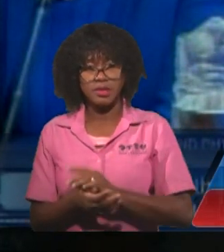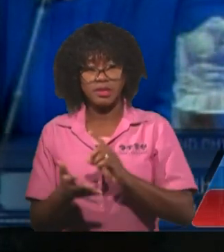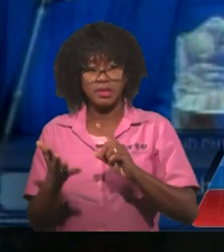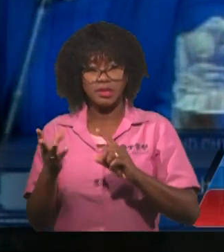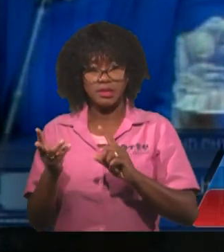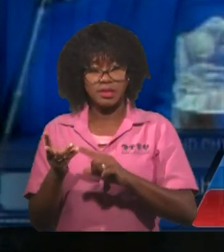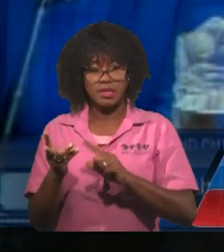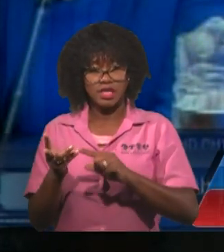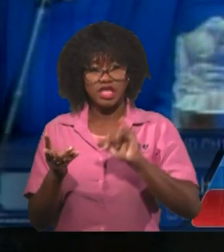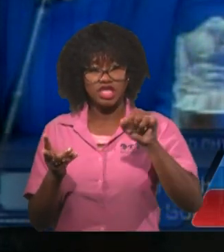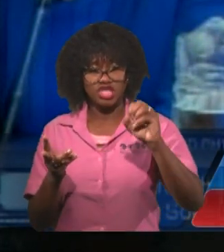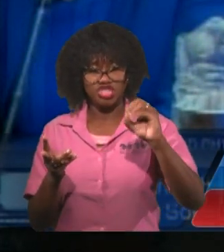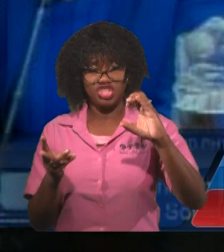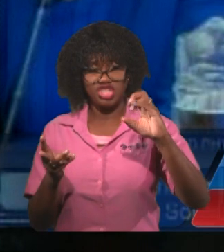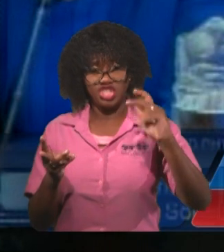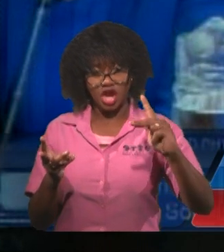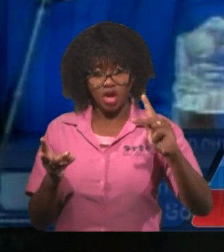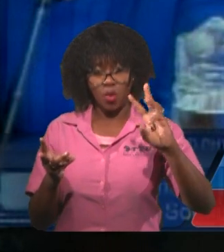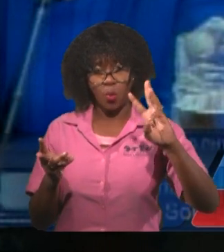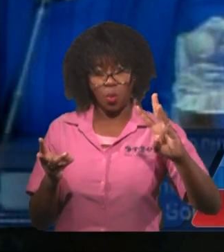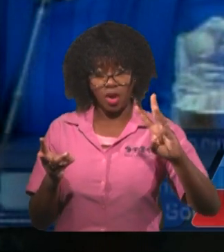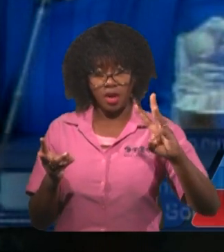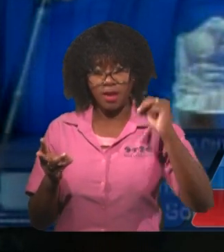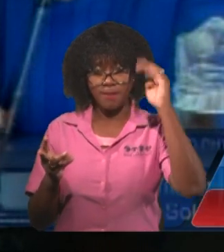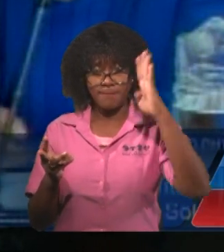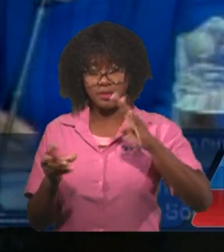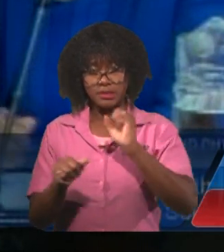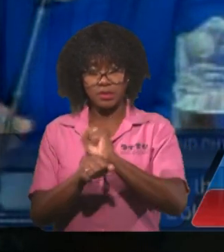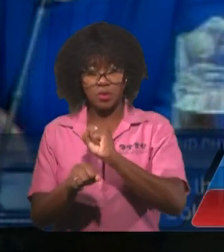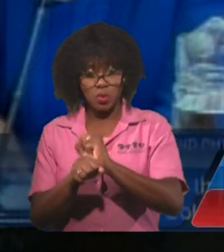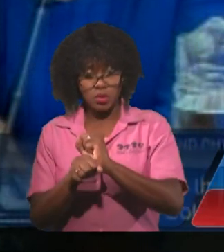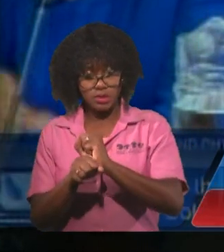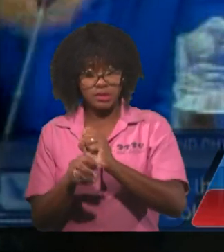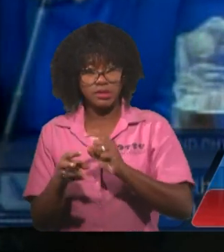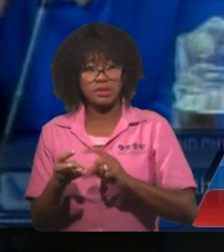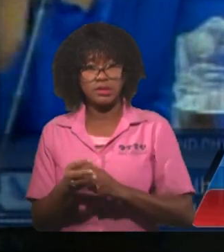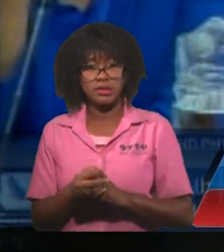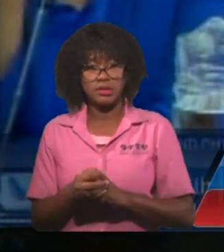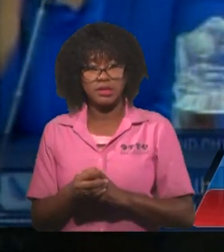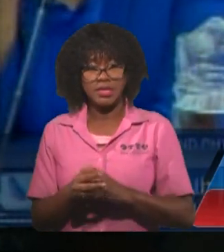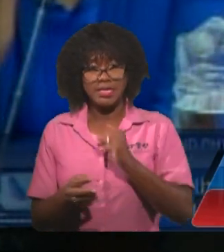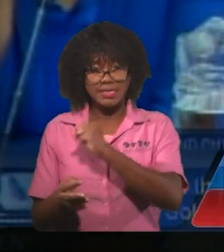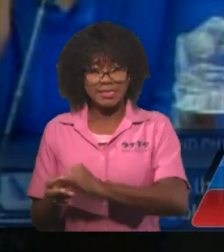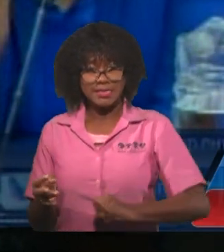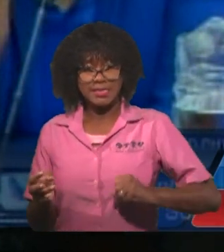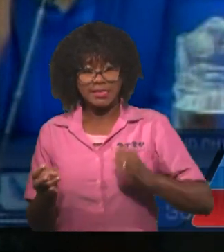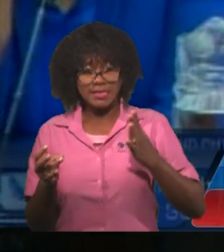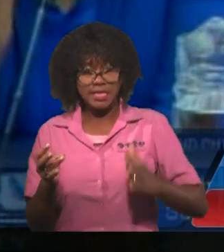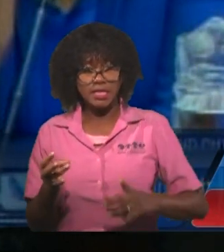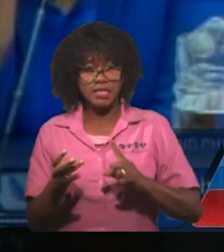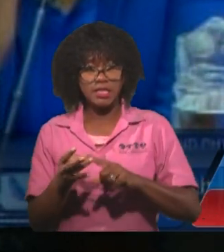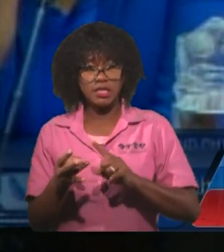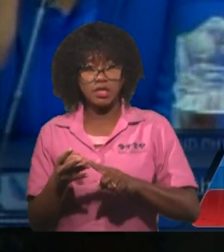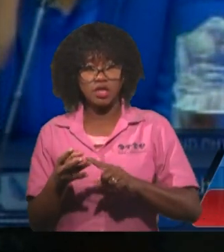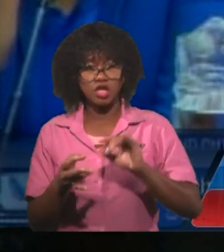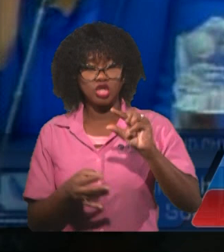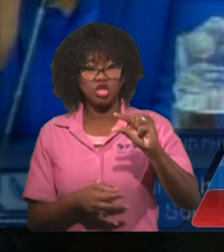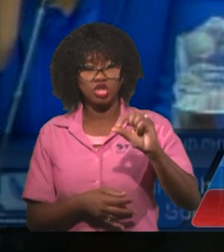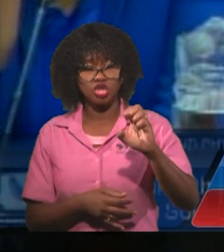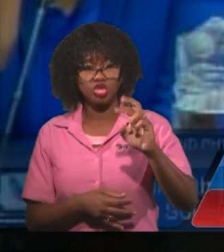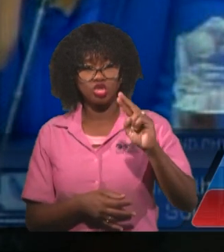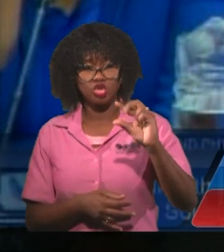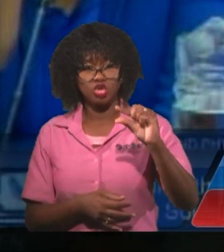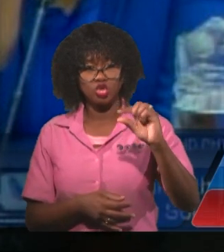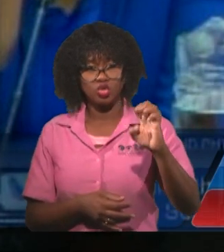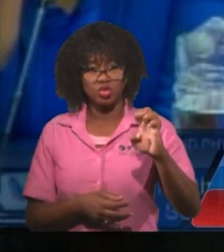Honorable Jack Warner, Minister of Works and Infrastructure. Senator the Honorable Emmanuel George, Minister